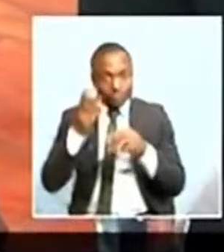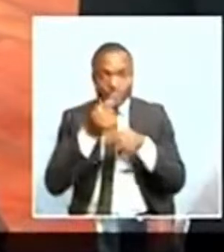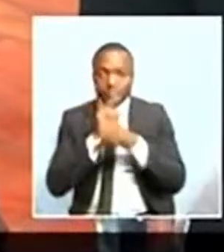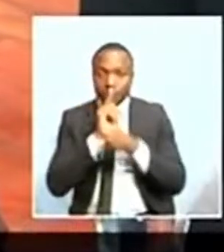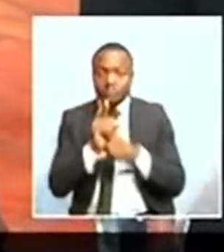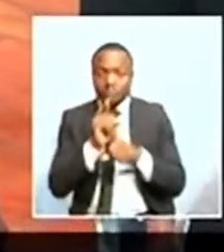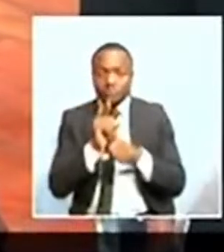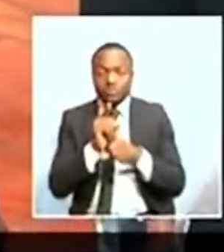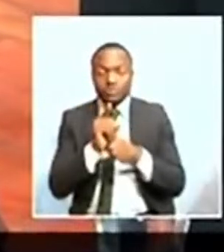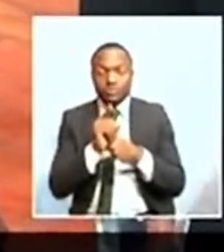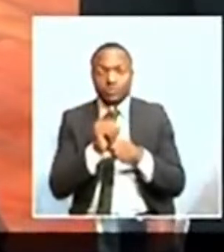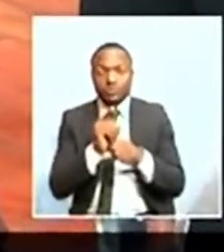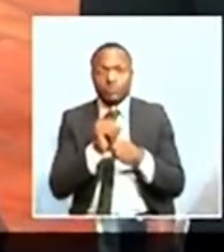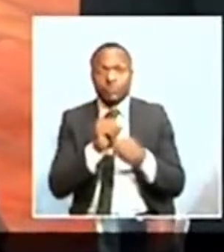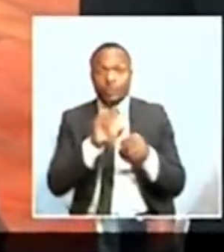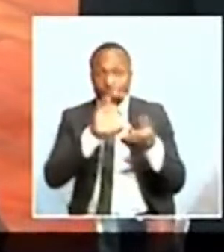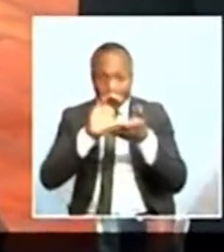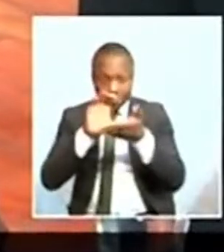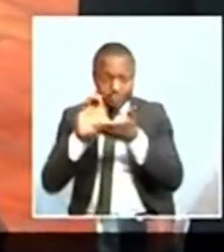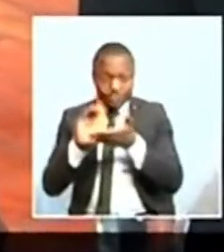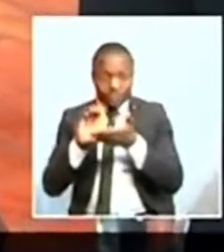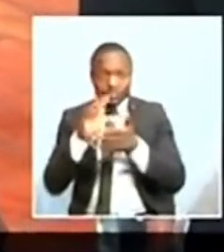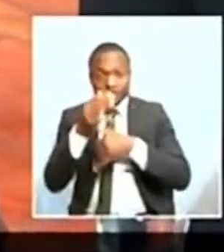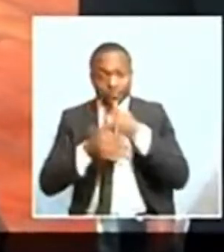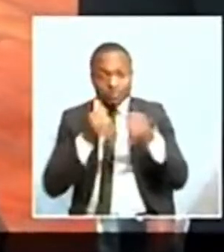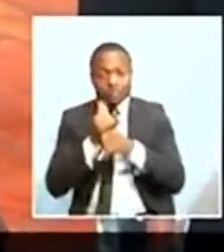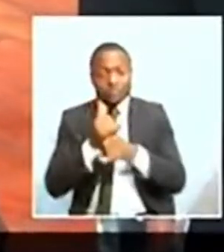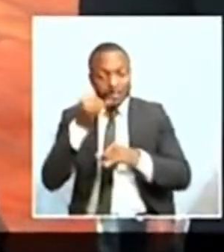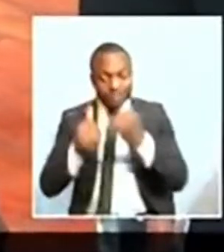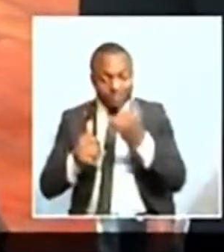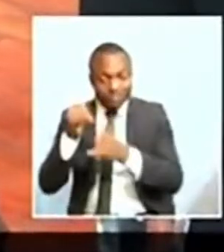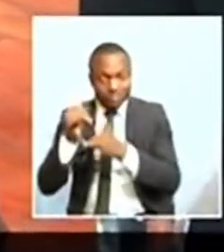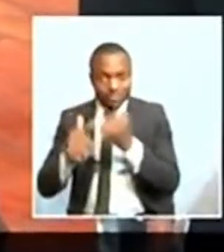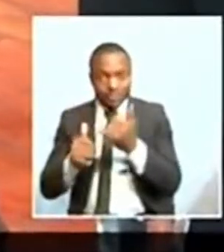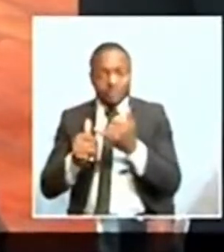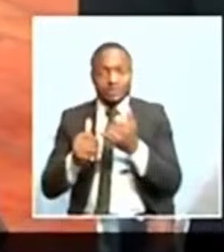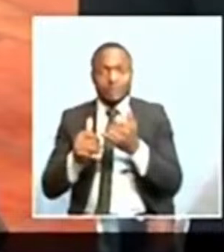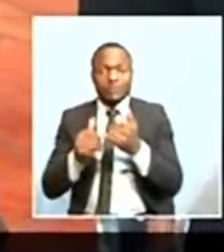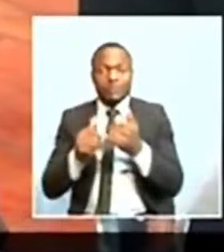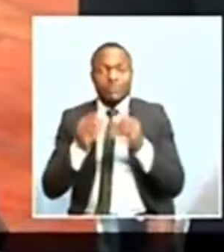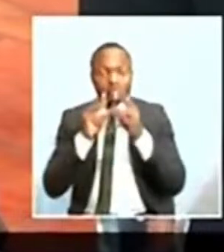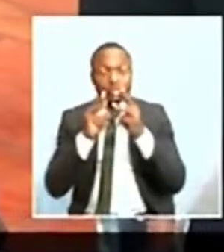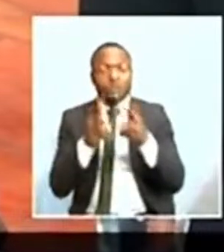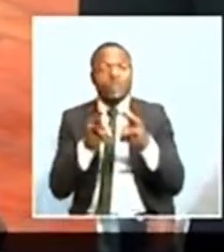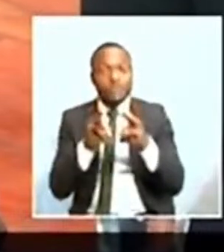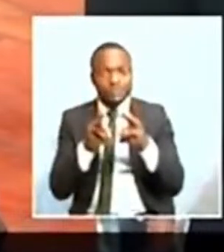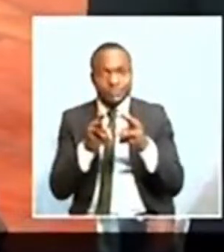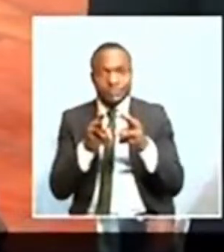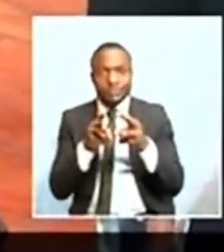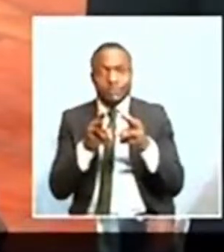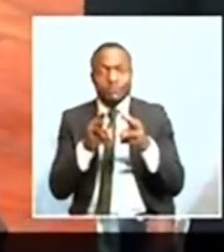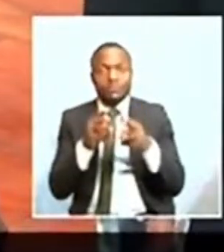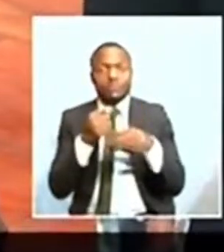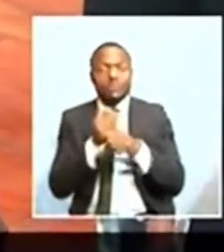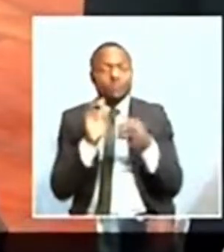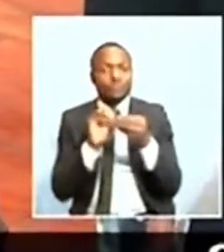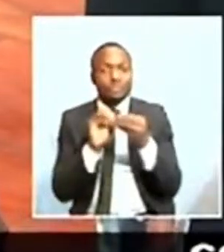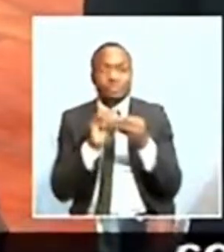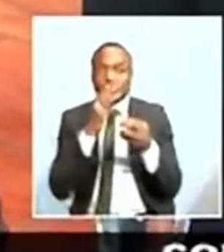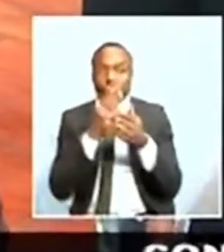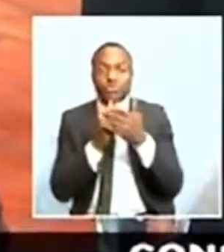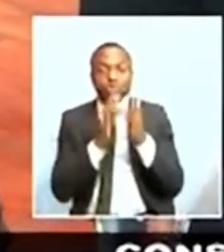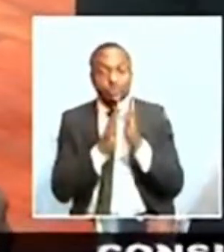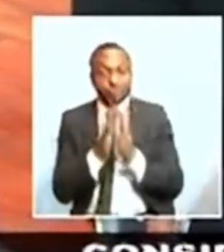that obligations that come up during the year are cleared within that year by way of establishing a robust